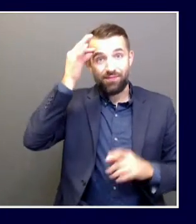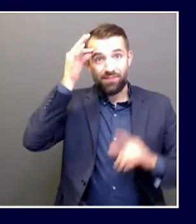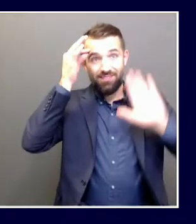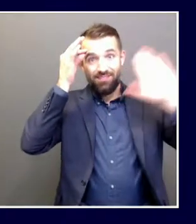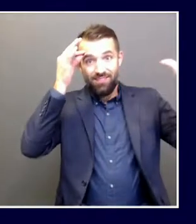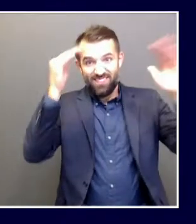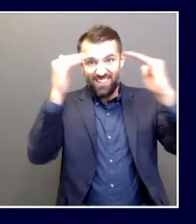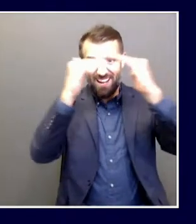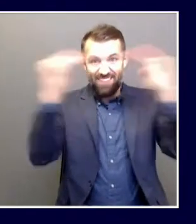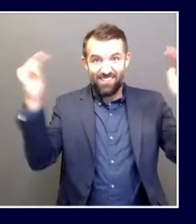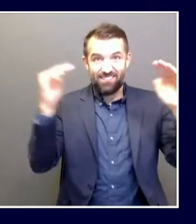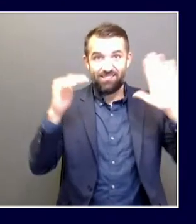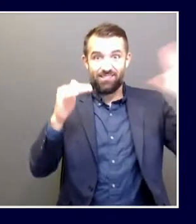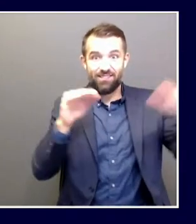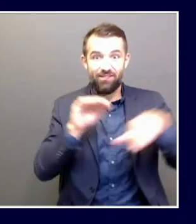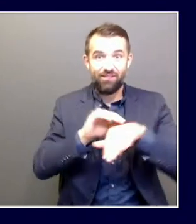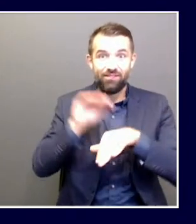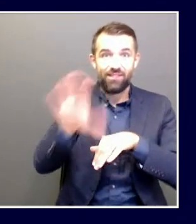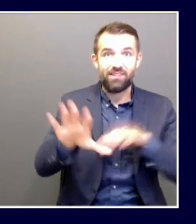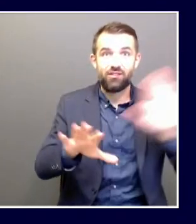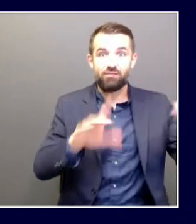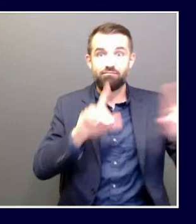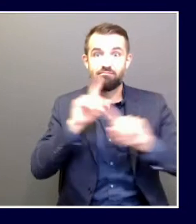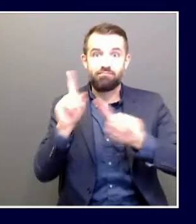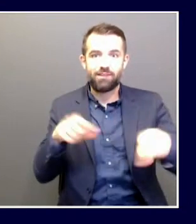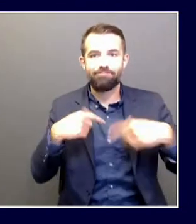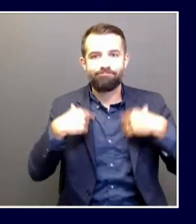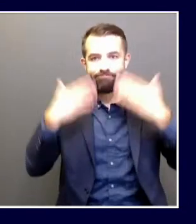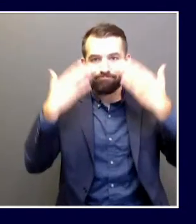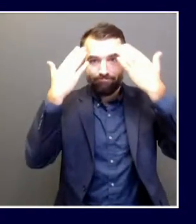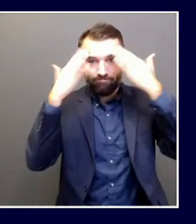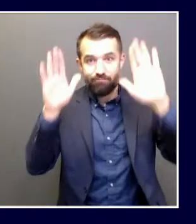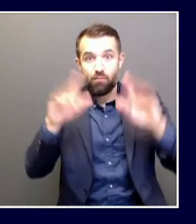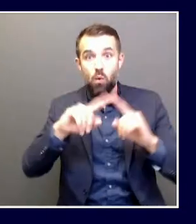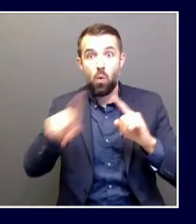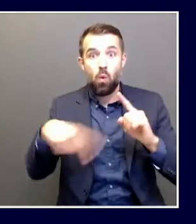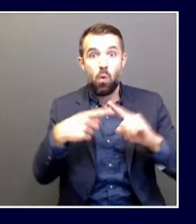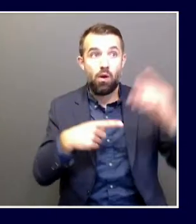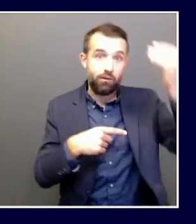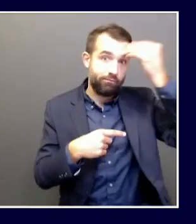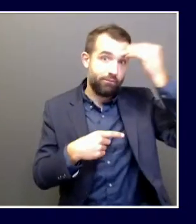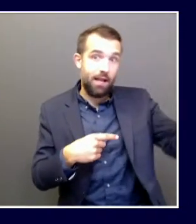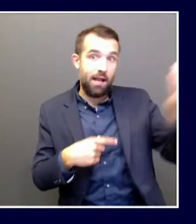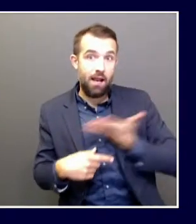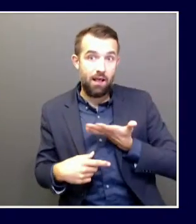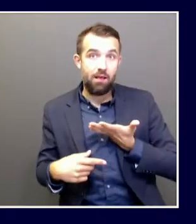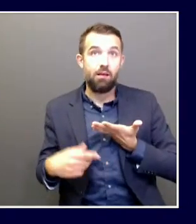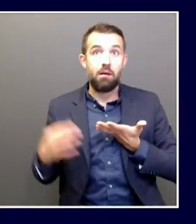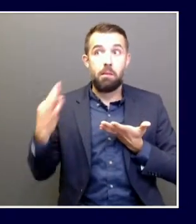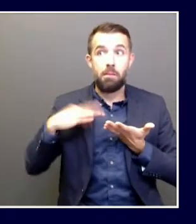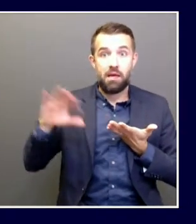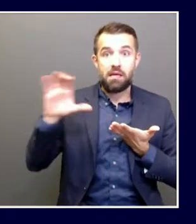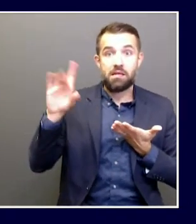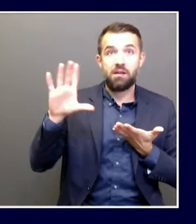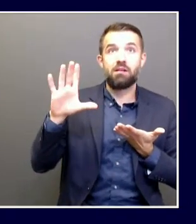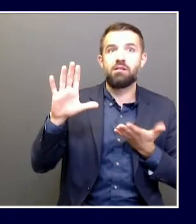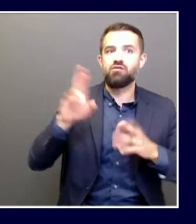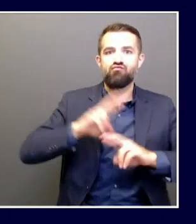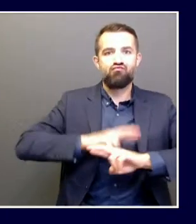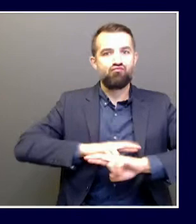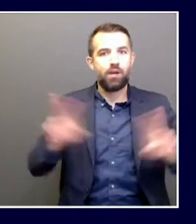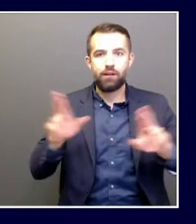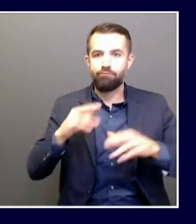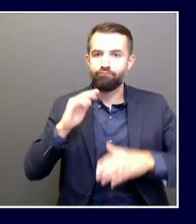is that Maine CDC will be ready for whatever comes down the road. So with that, We're going to take some questions from our colleagues in the